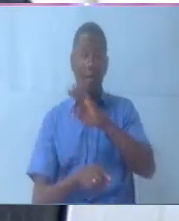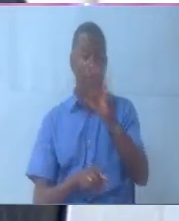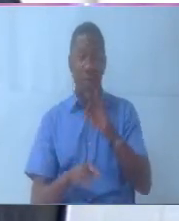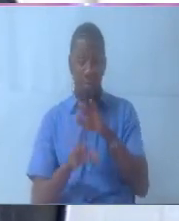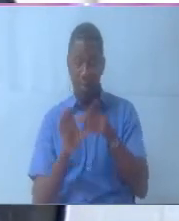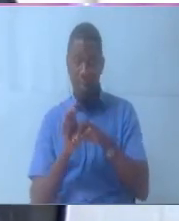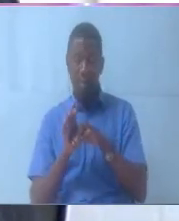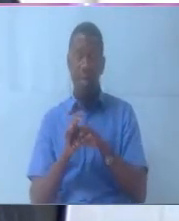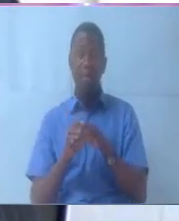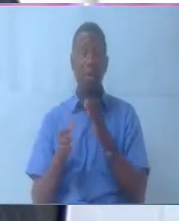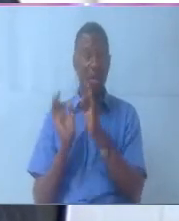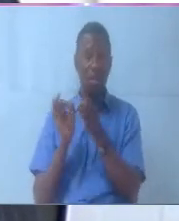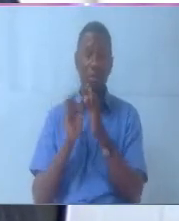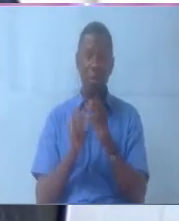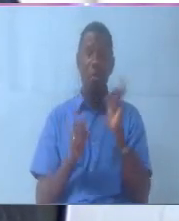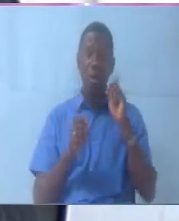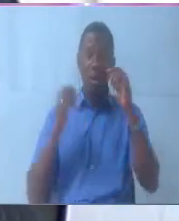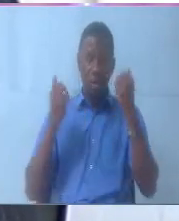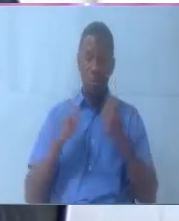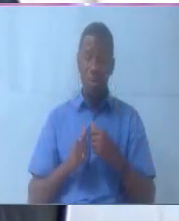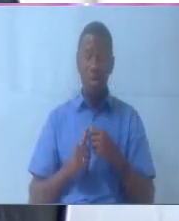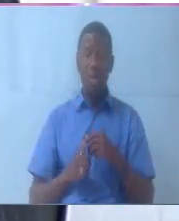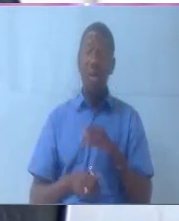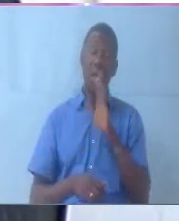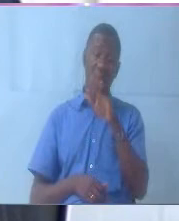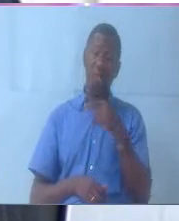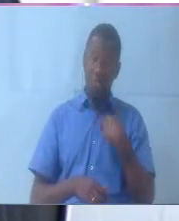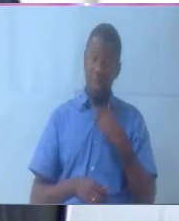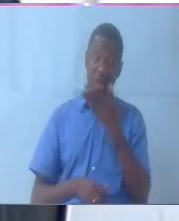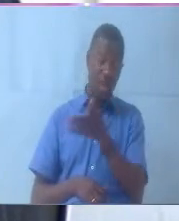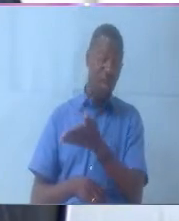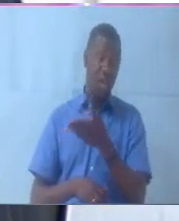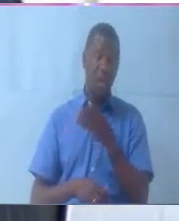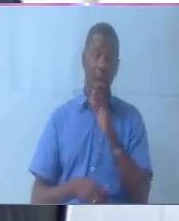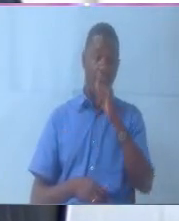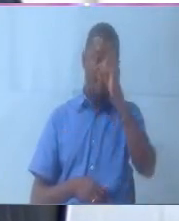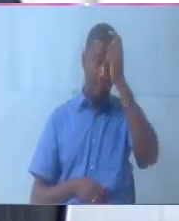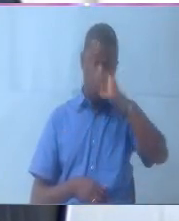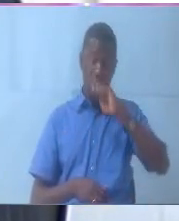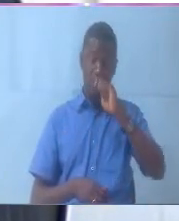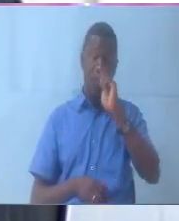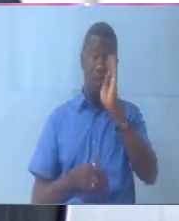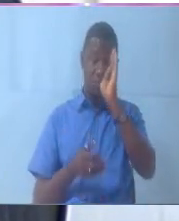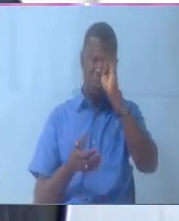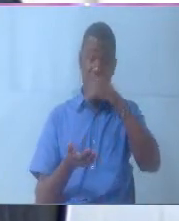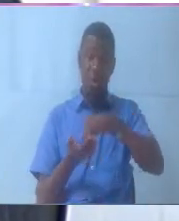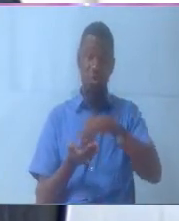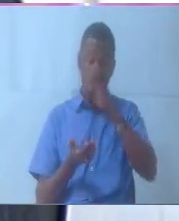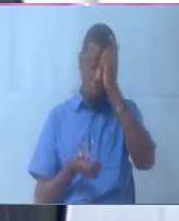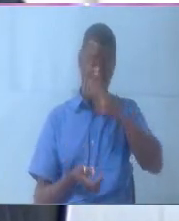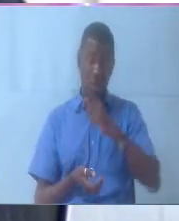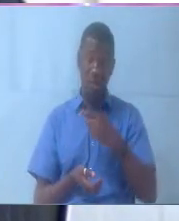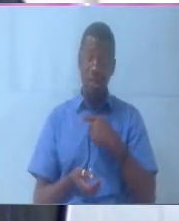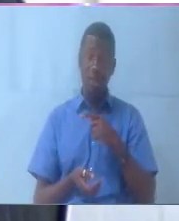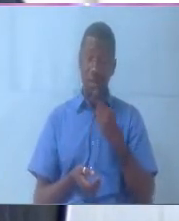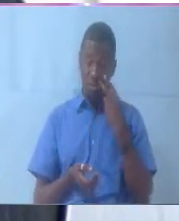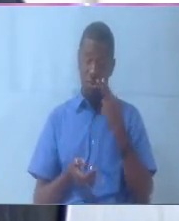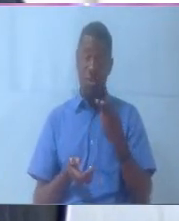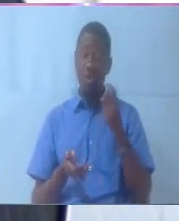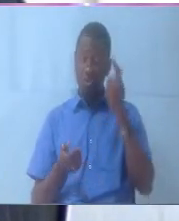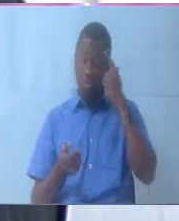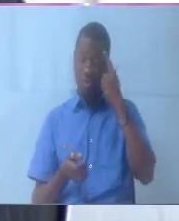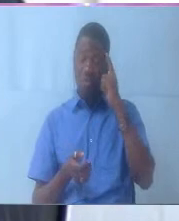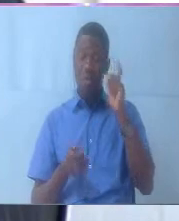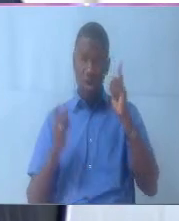happened. Hanina mobile telefono. Imatambulu abembulo kono nimbadingul nimolu diamukang kafo member